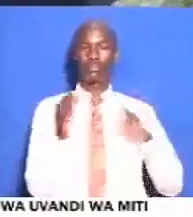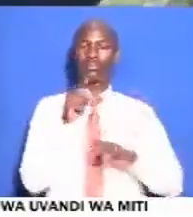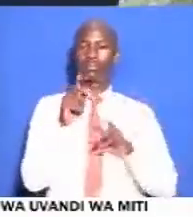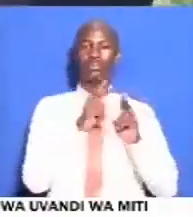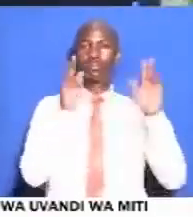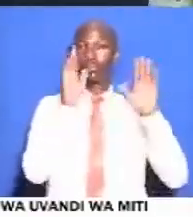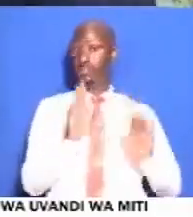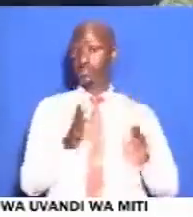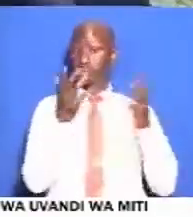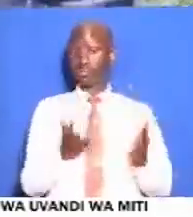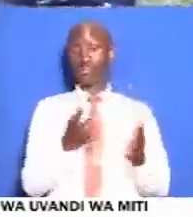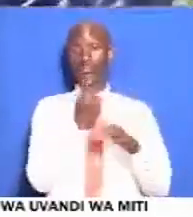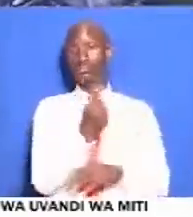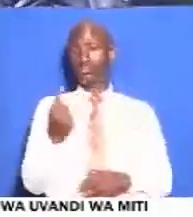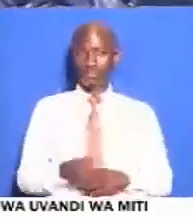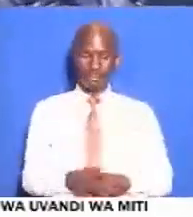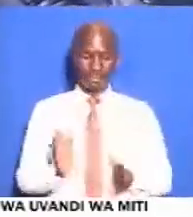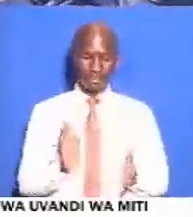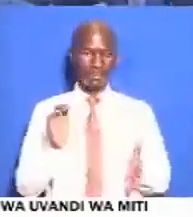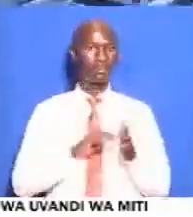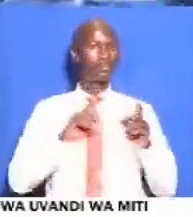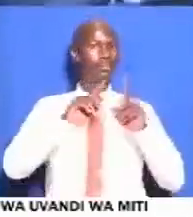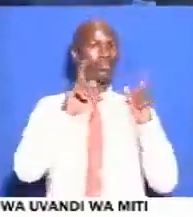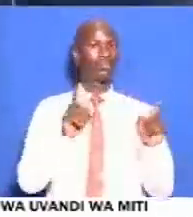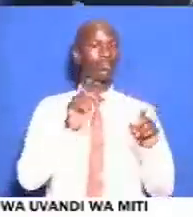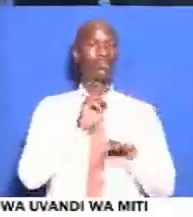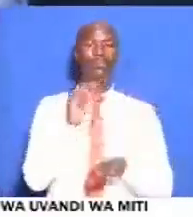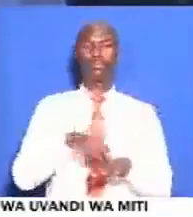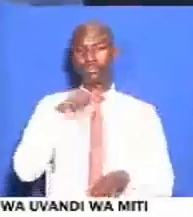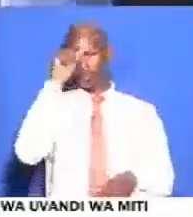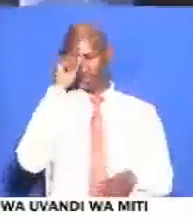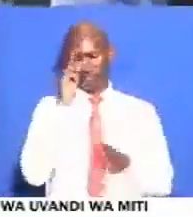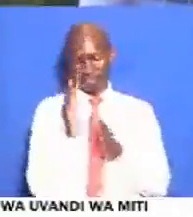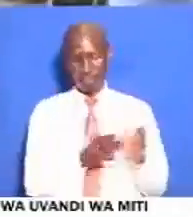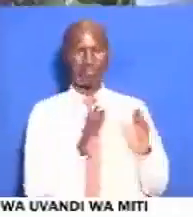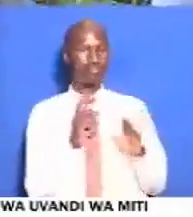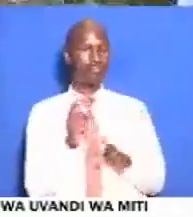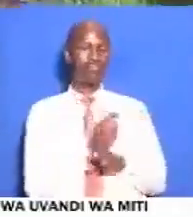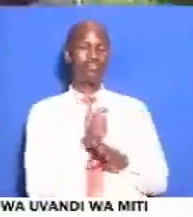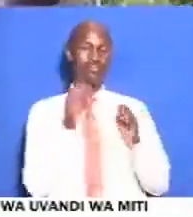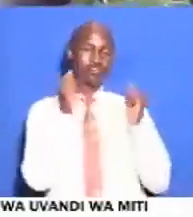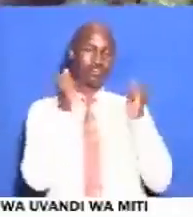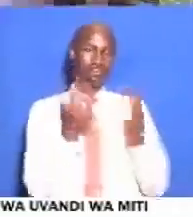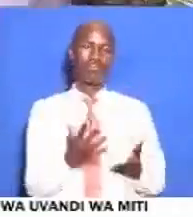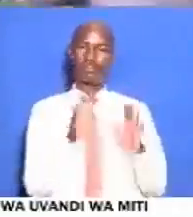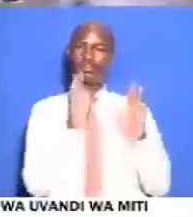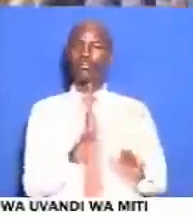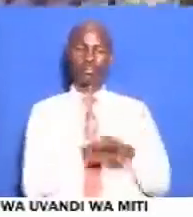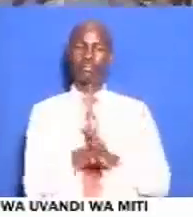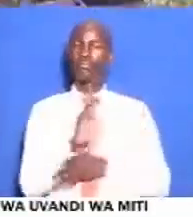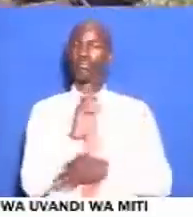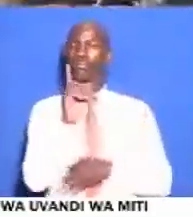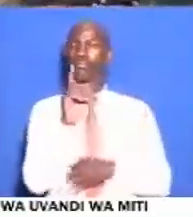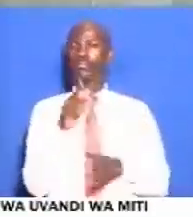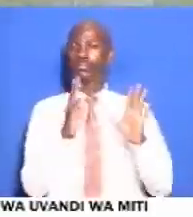walete koswa na uito nikila umwe. Oingi ni mamekuli ya selikali yikie mitalatala ya Kumasomethya Amanyuwa vata wa uvandi wa miti tanzie